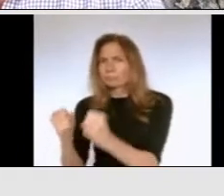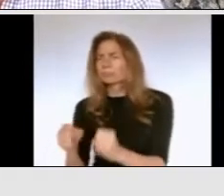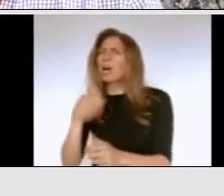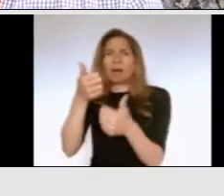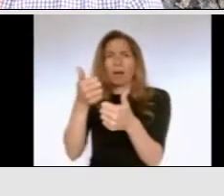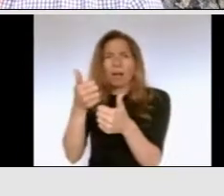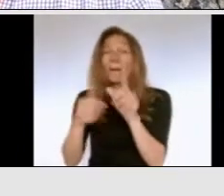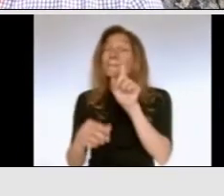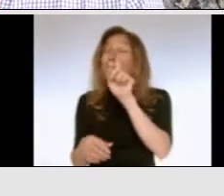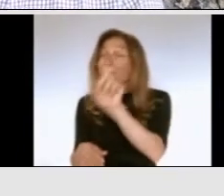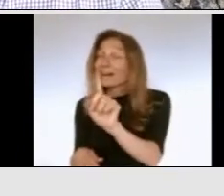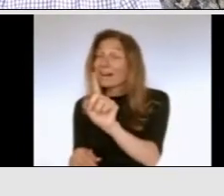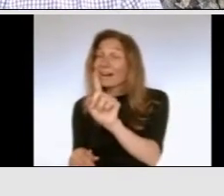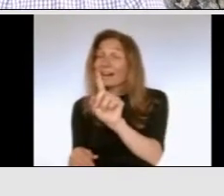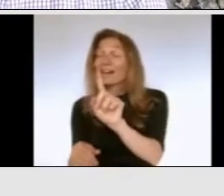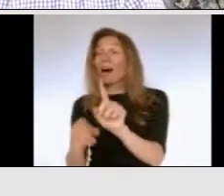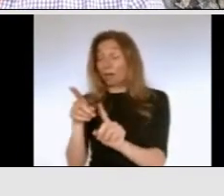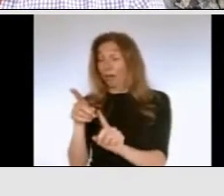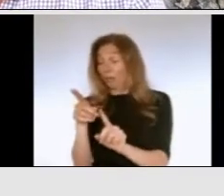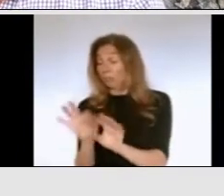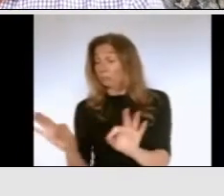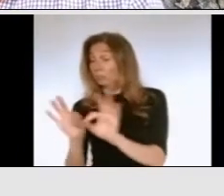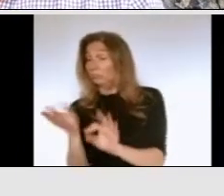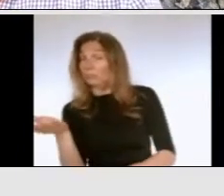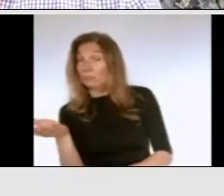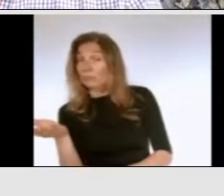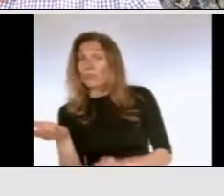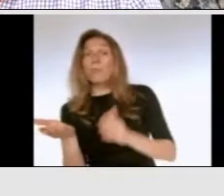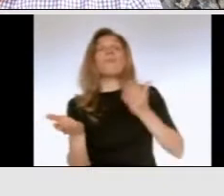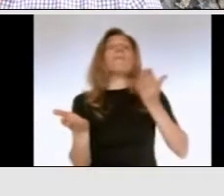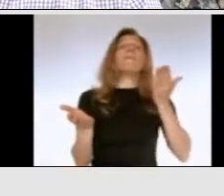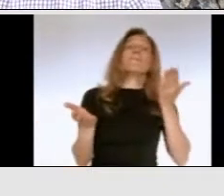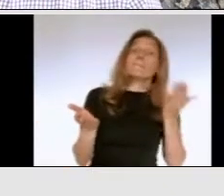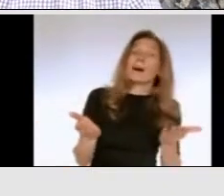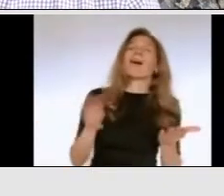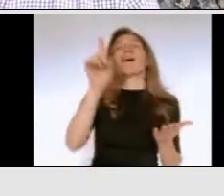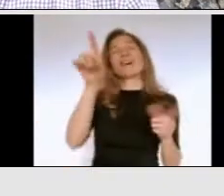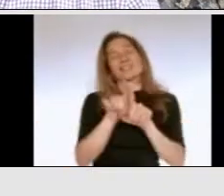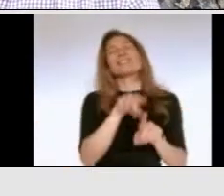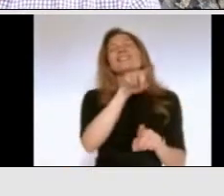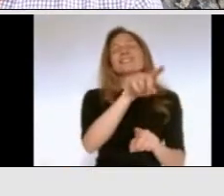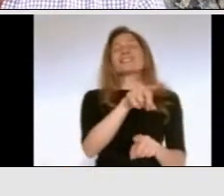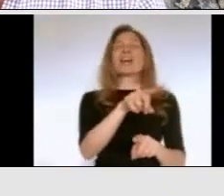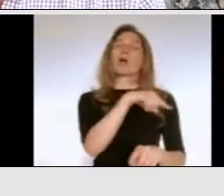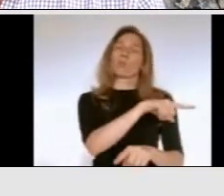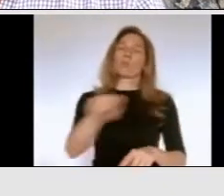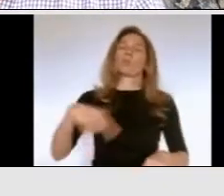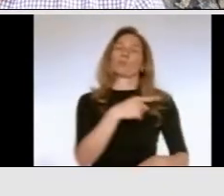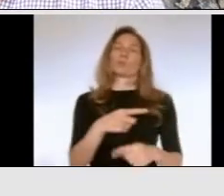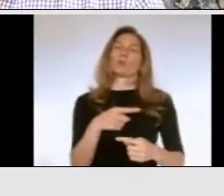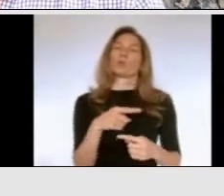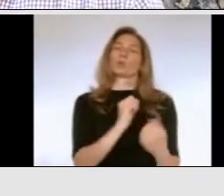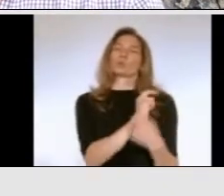Europe. However, it's also equally important that when we do that, we're doing it in a socially